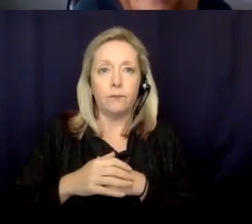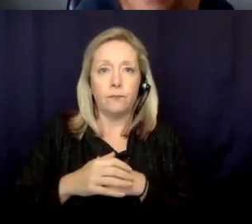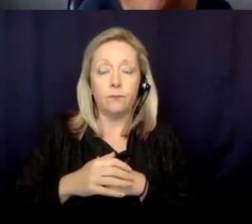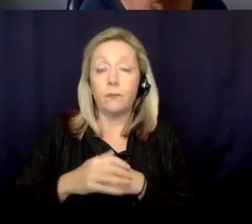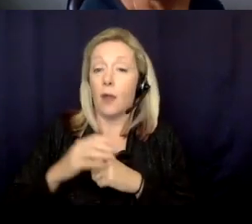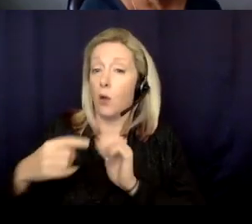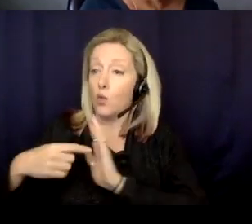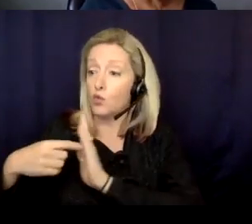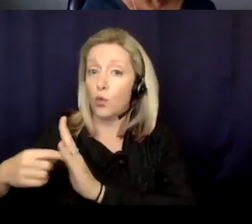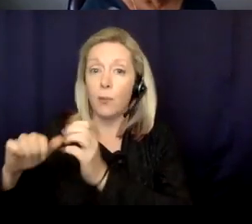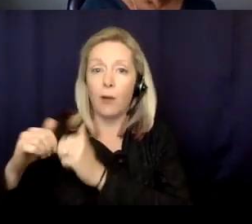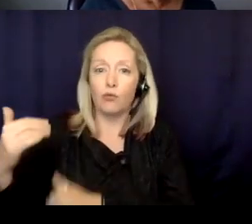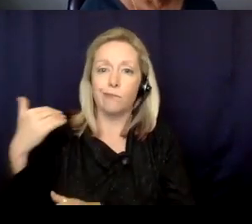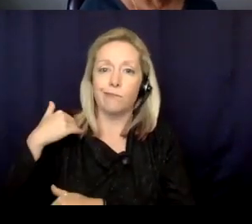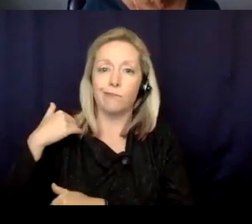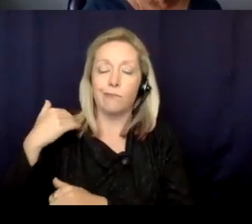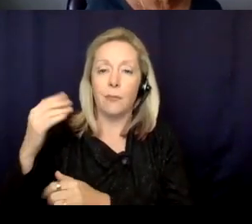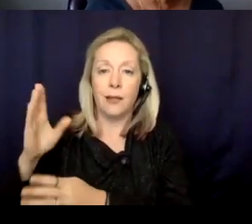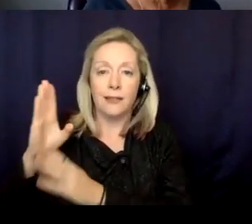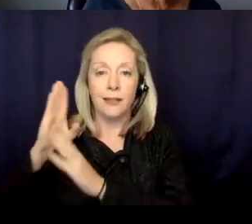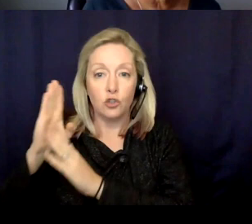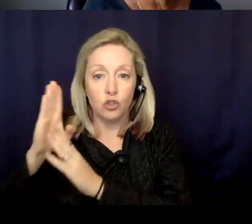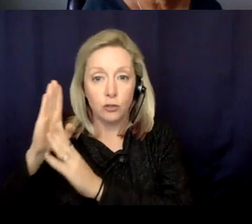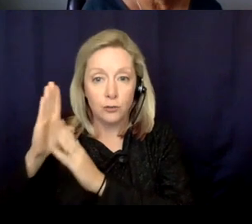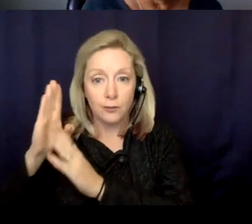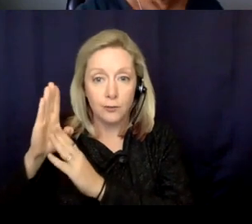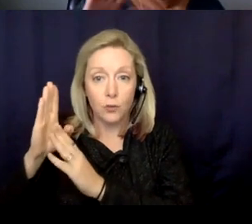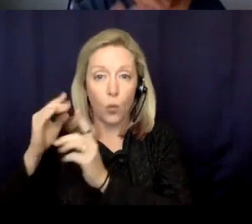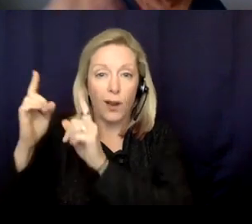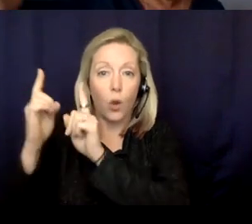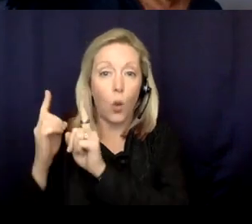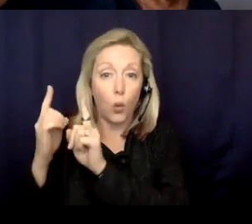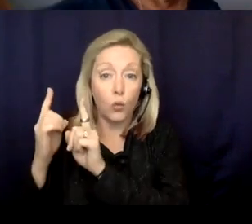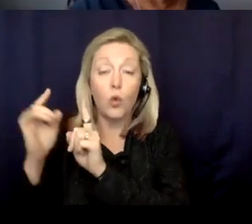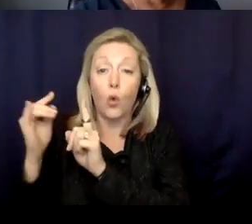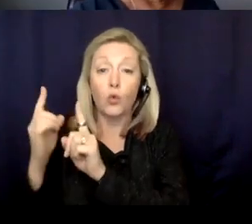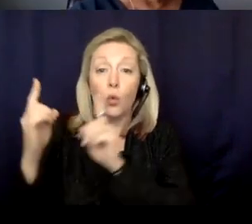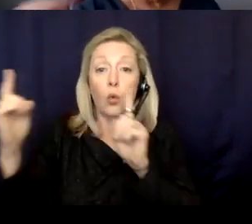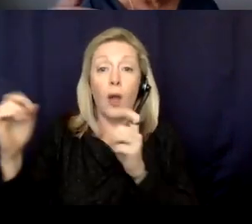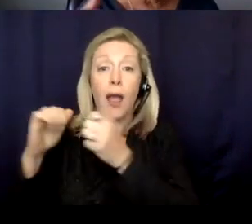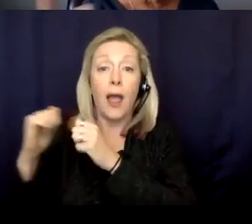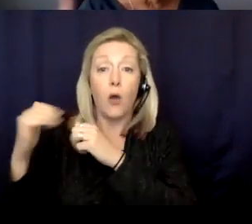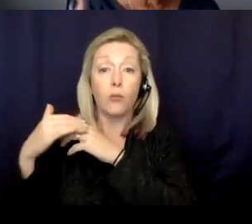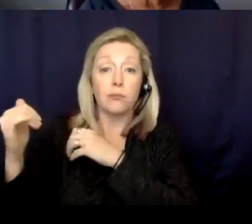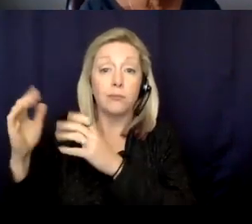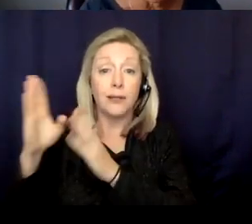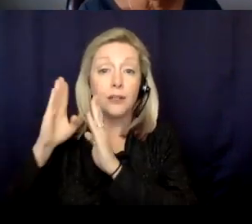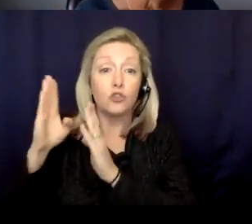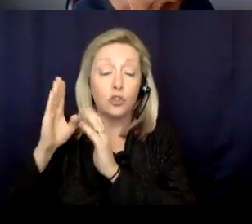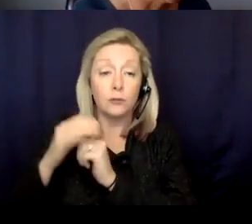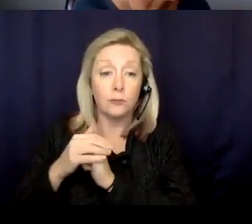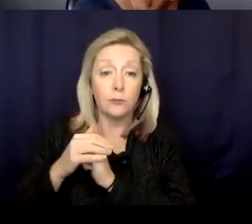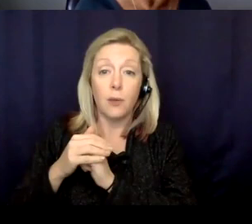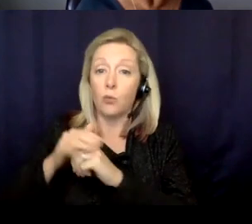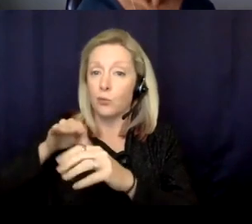request attention from a partner when it's in close proximity and also when they're far away. So I'm going to let them know